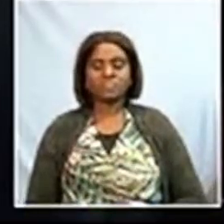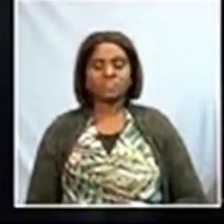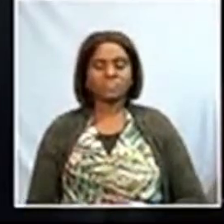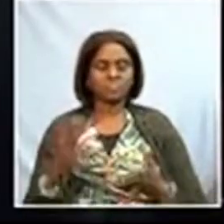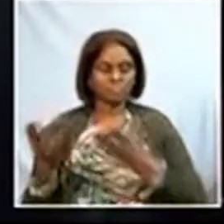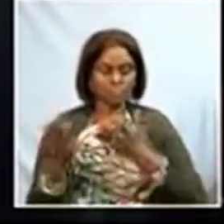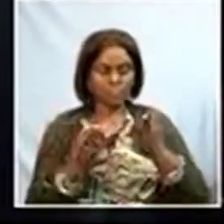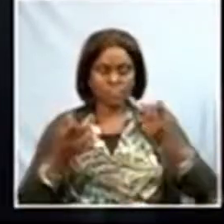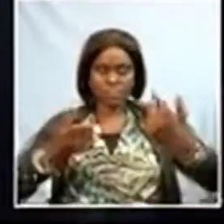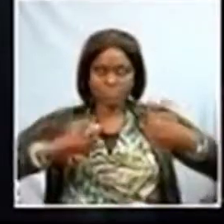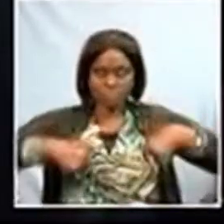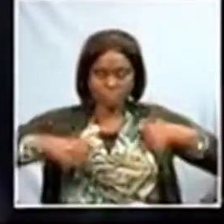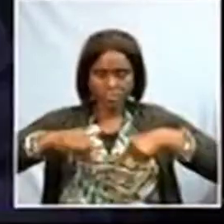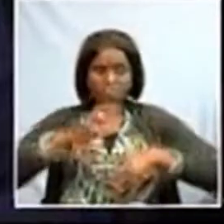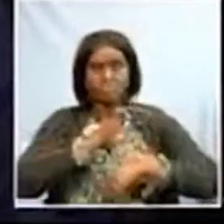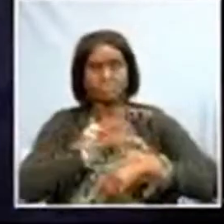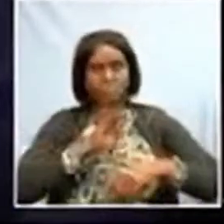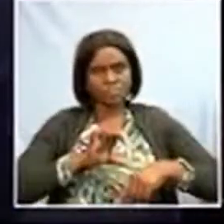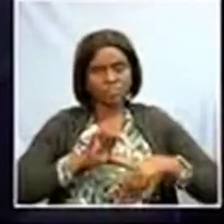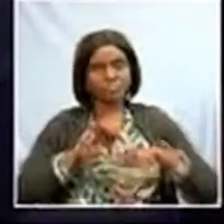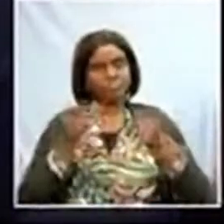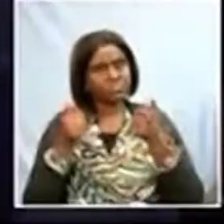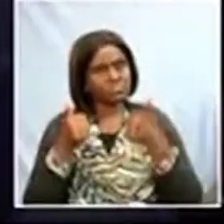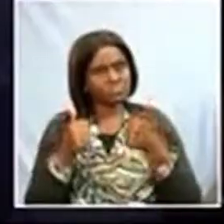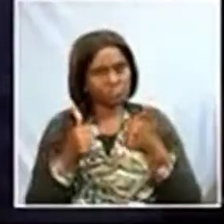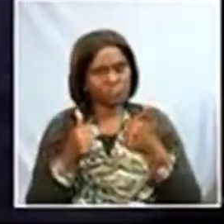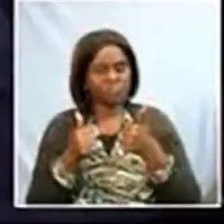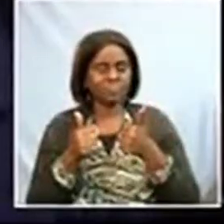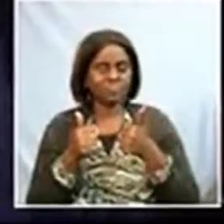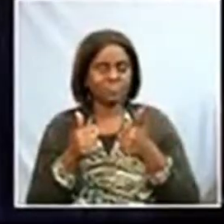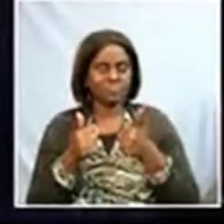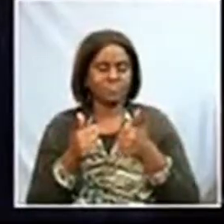bring our local contractors to